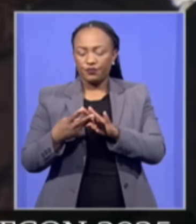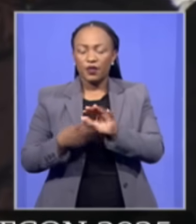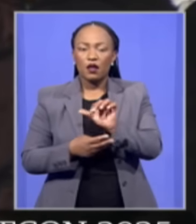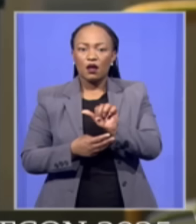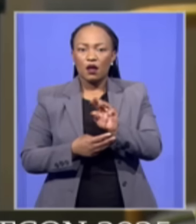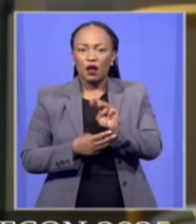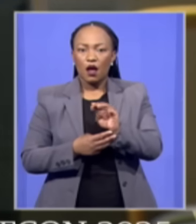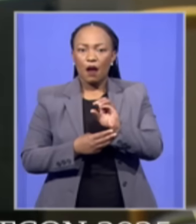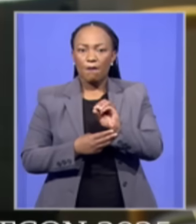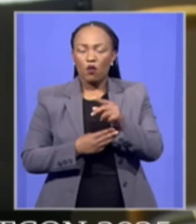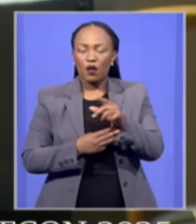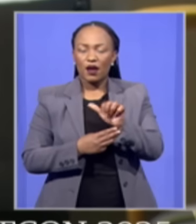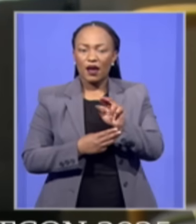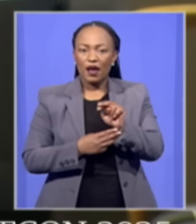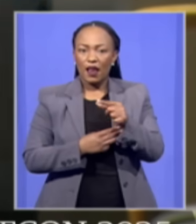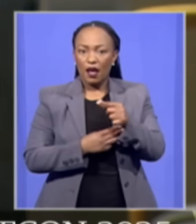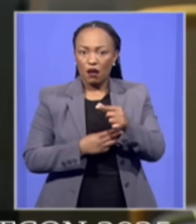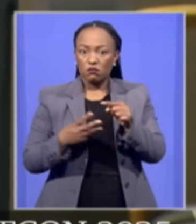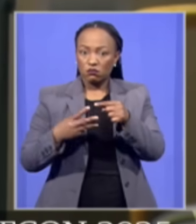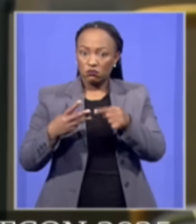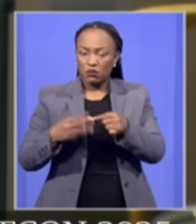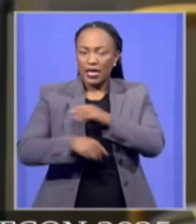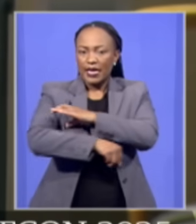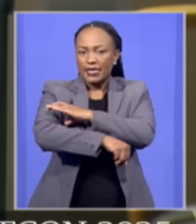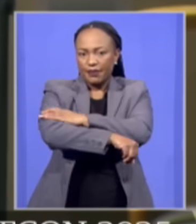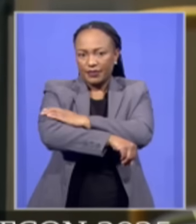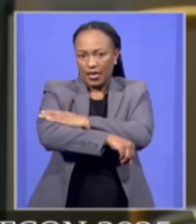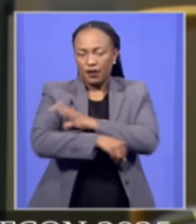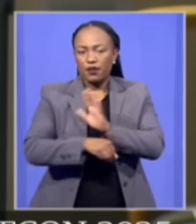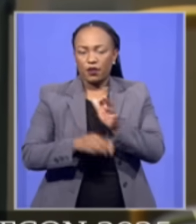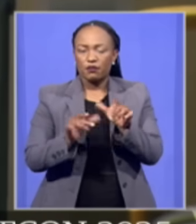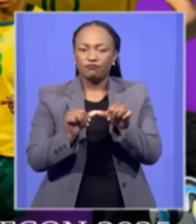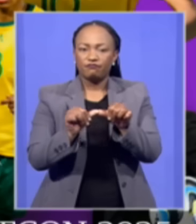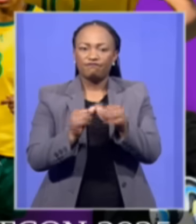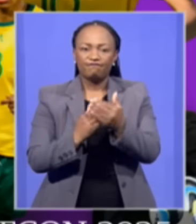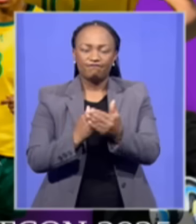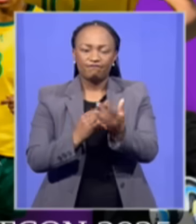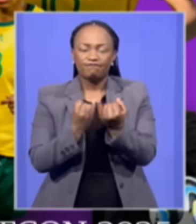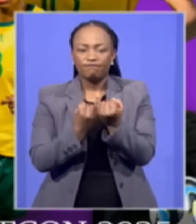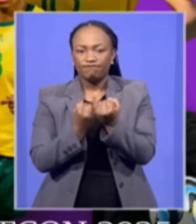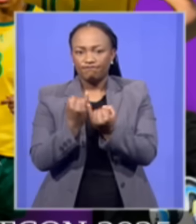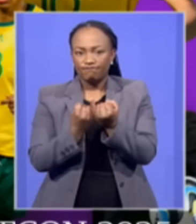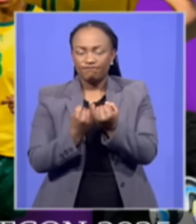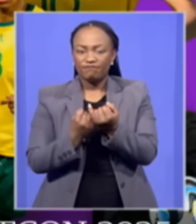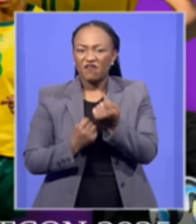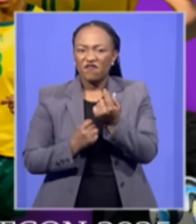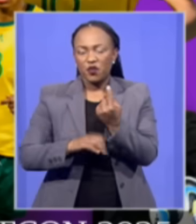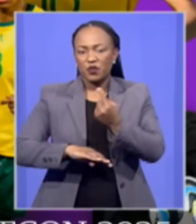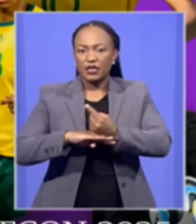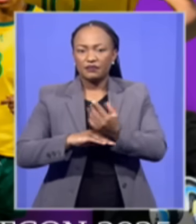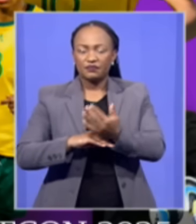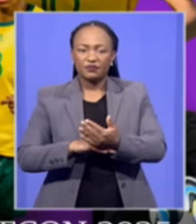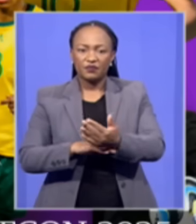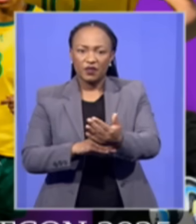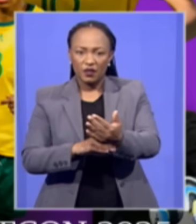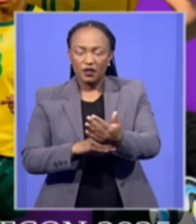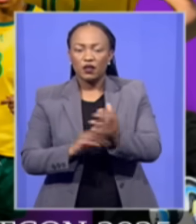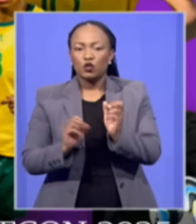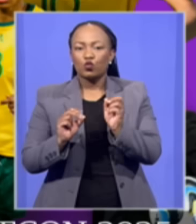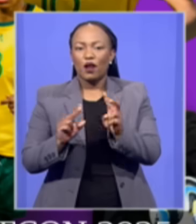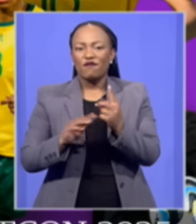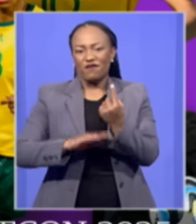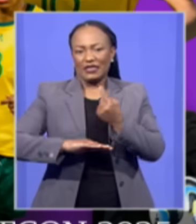ba bararo tournamenteng ya WAFCON. Tournament ya lenyaga e šaletšwe ke matšatši a 12 gomme